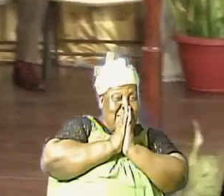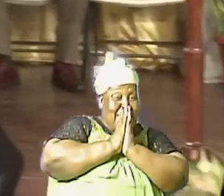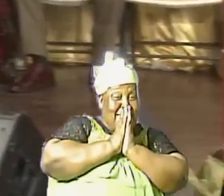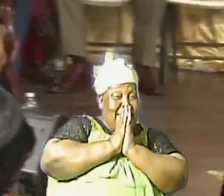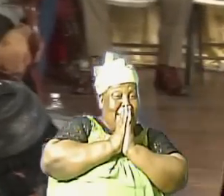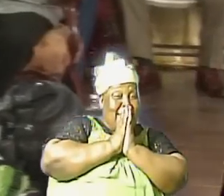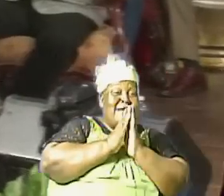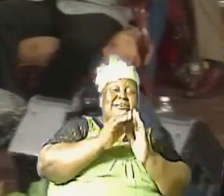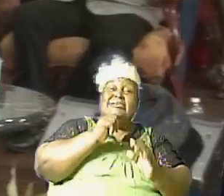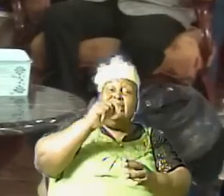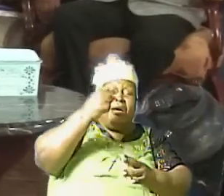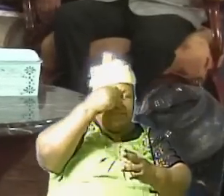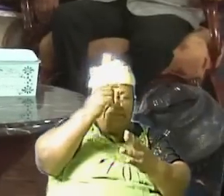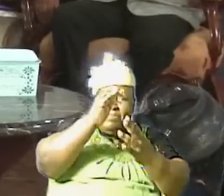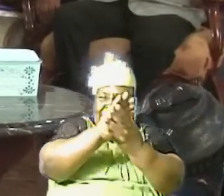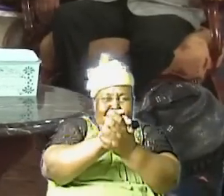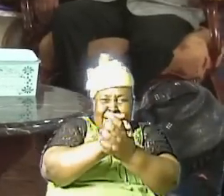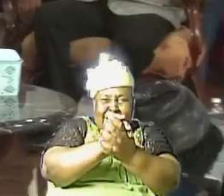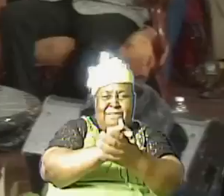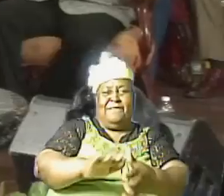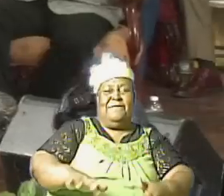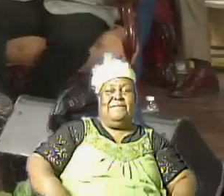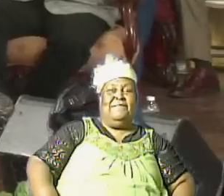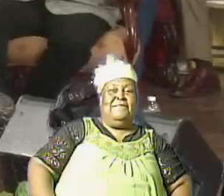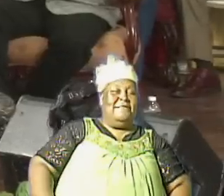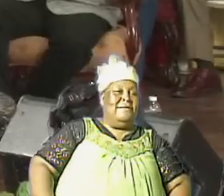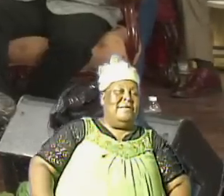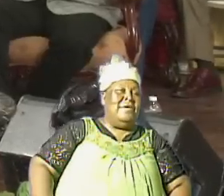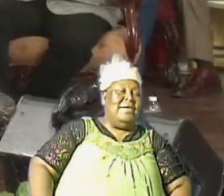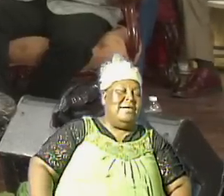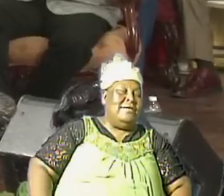Why? Because you ask amiss